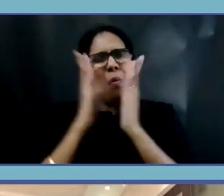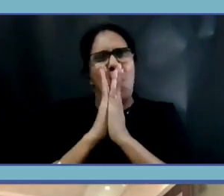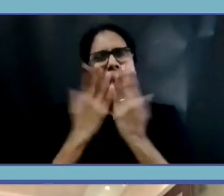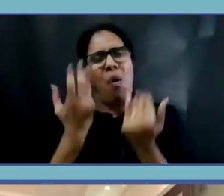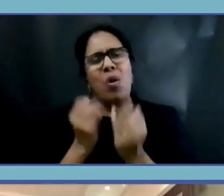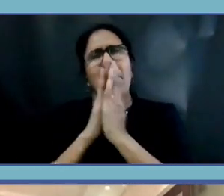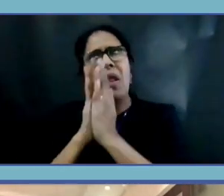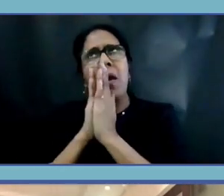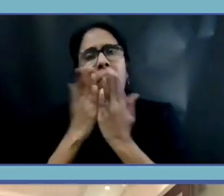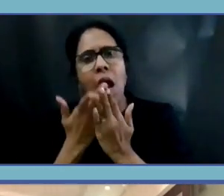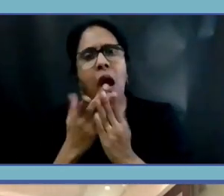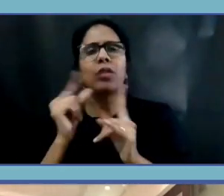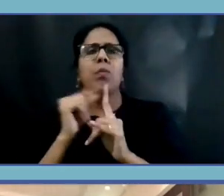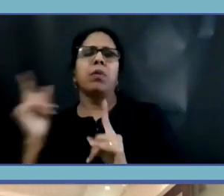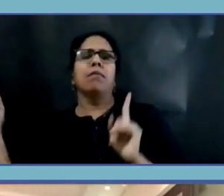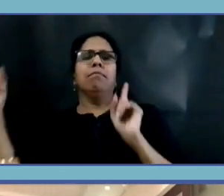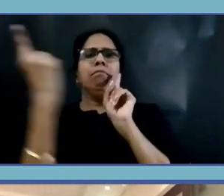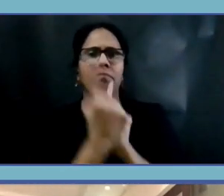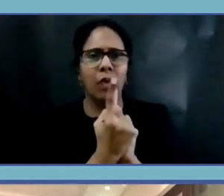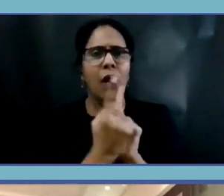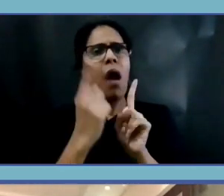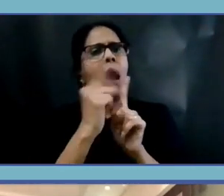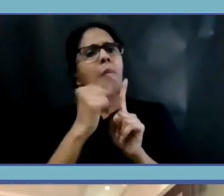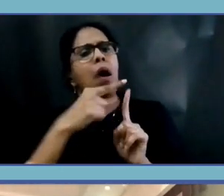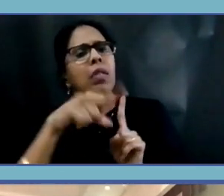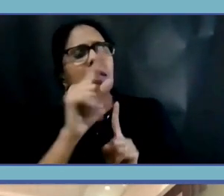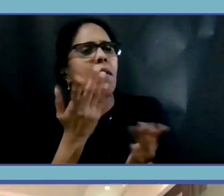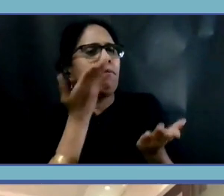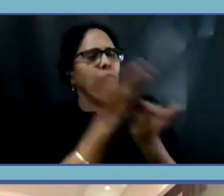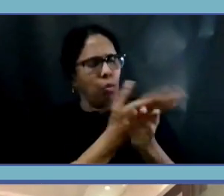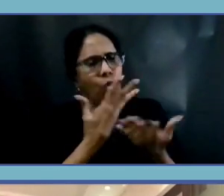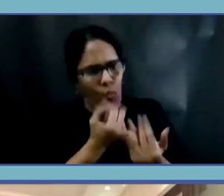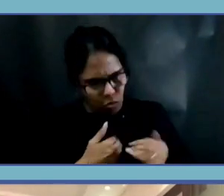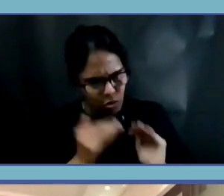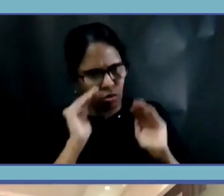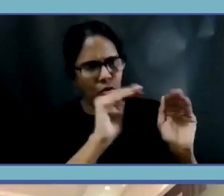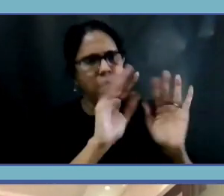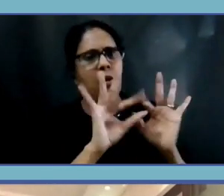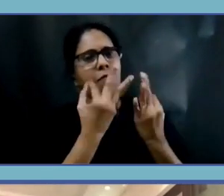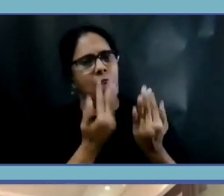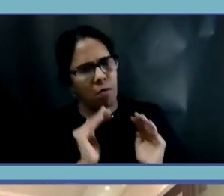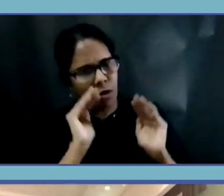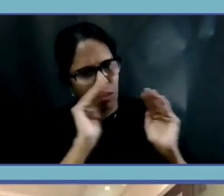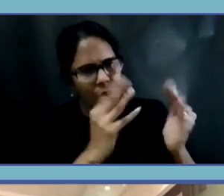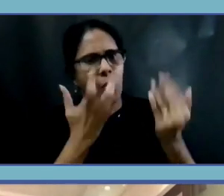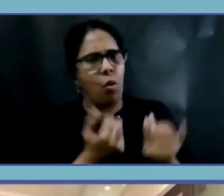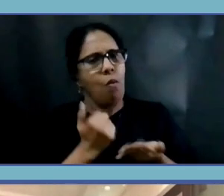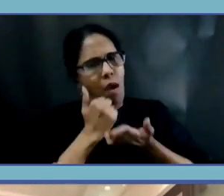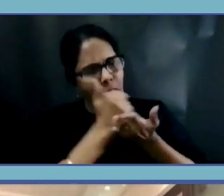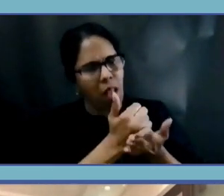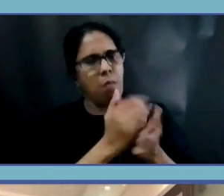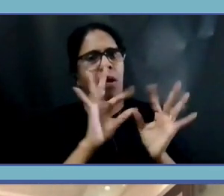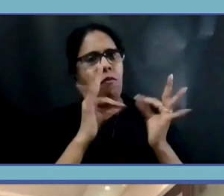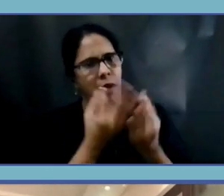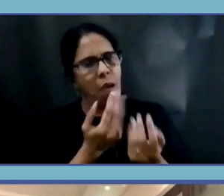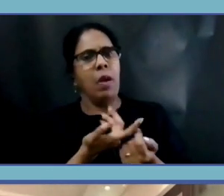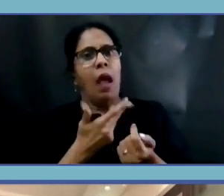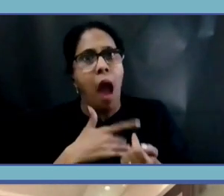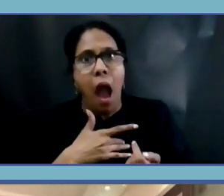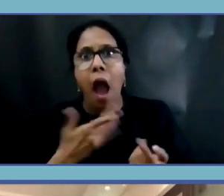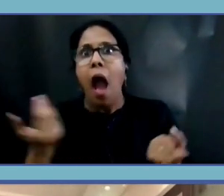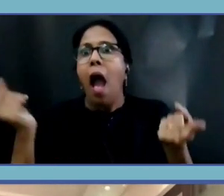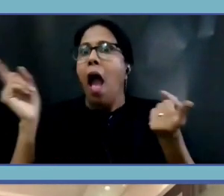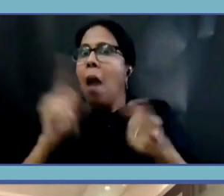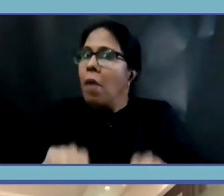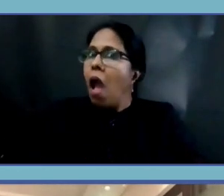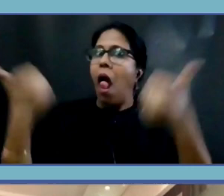says, hey, you know, I want to help your daughter. I want to help your family. I want to do something for you. And you make that happen. So the kind of happiness that person